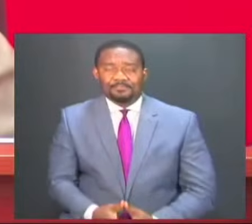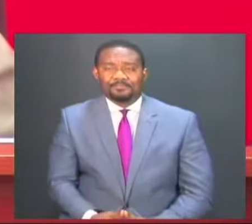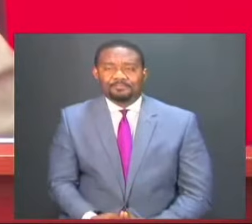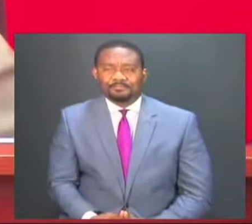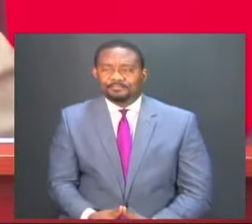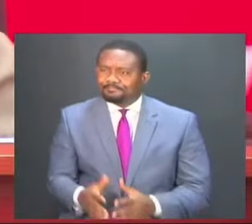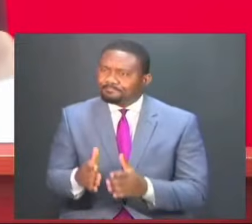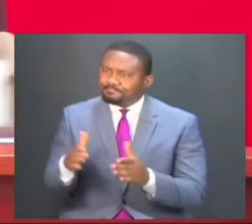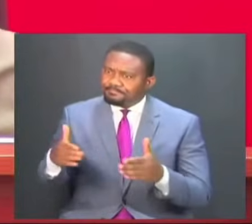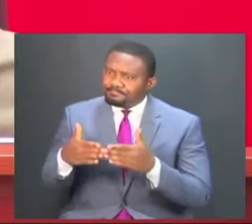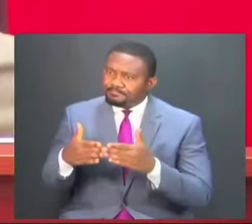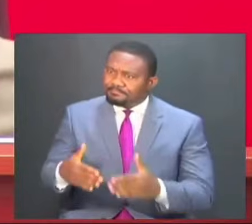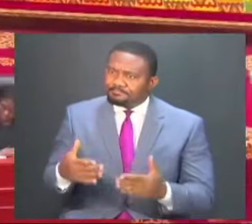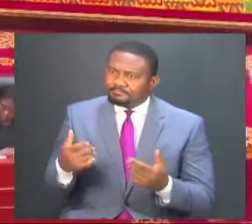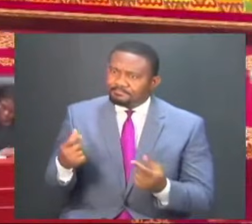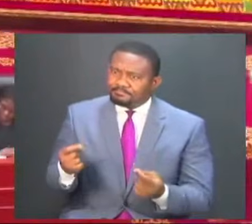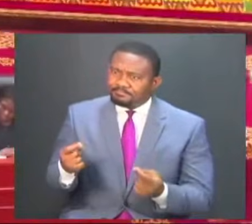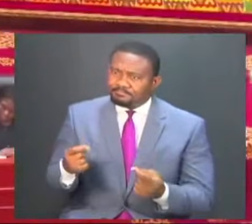Leader.